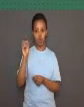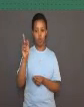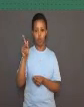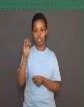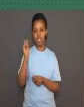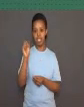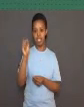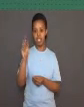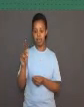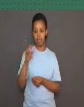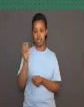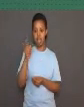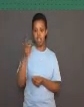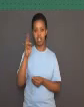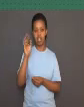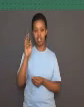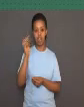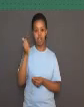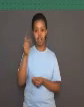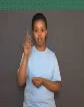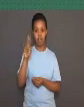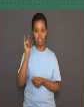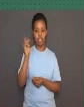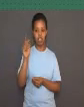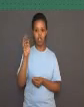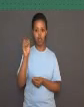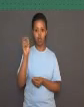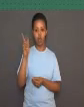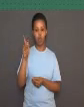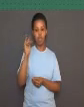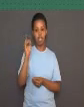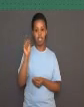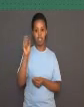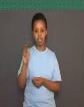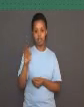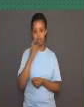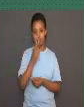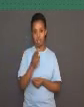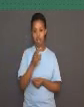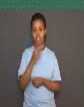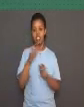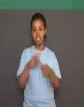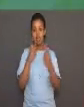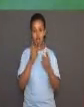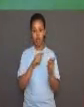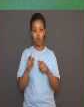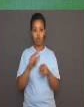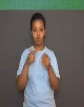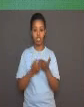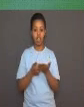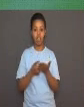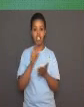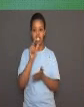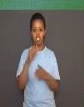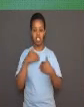gravitropism. Today, we are going to learn about the response in lower animals.